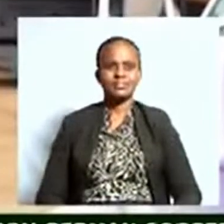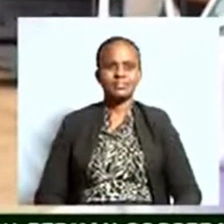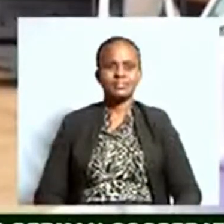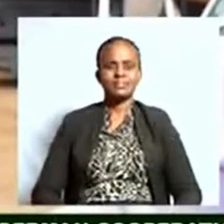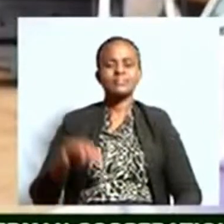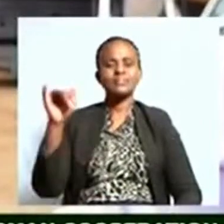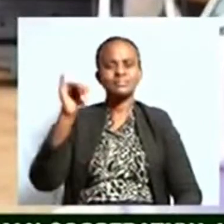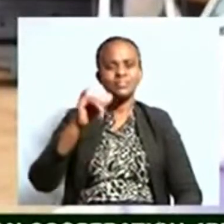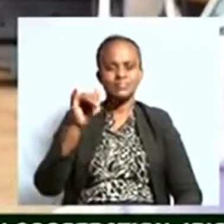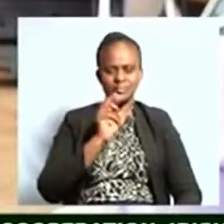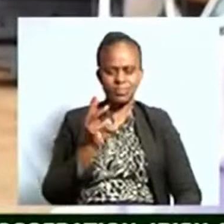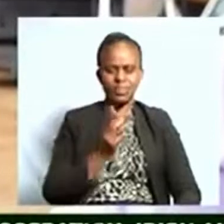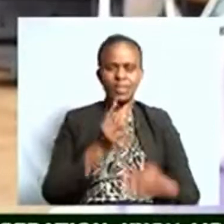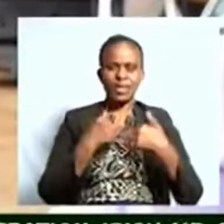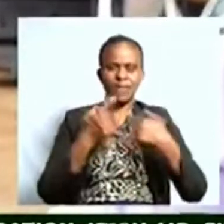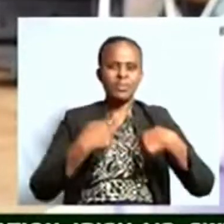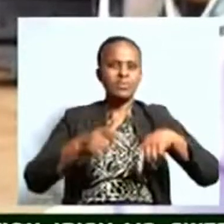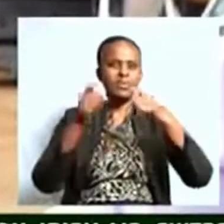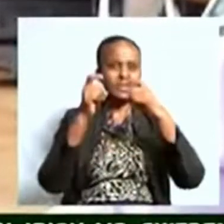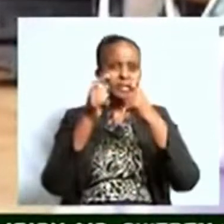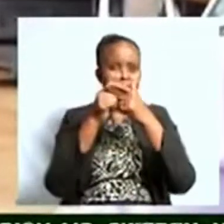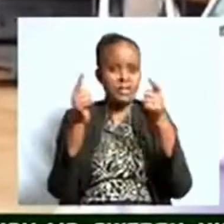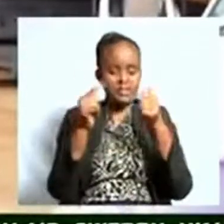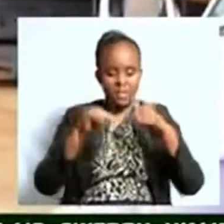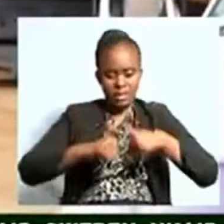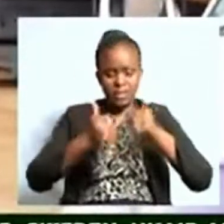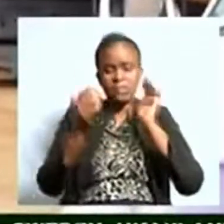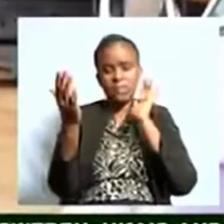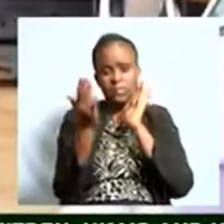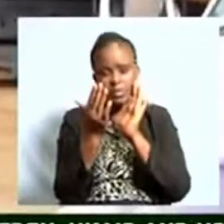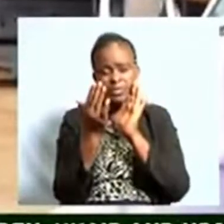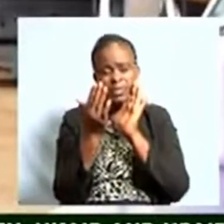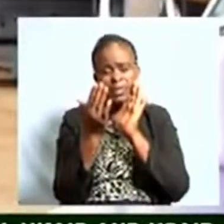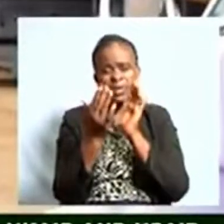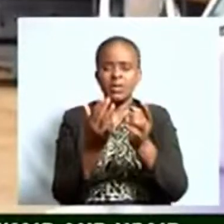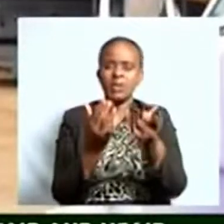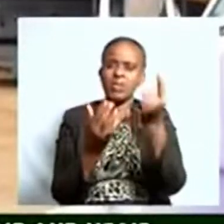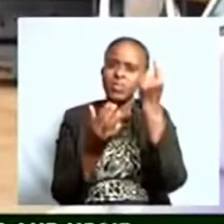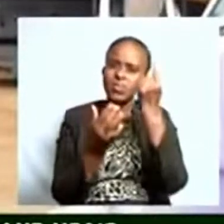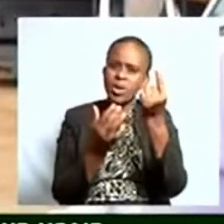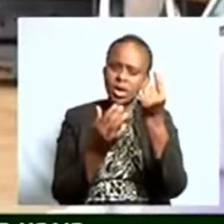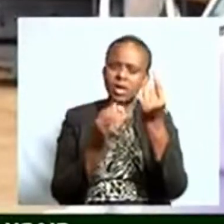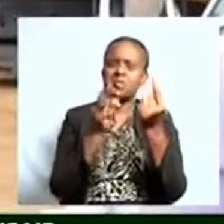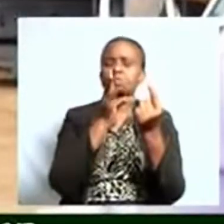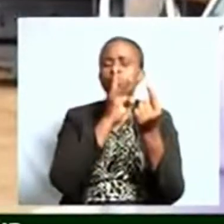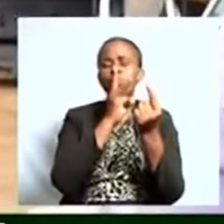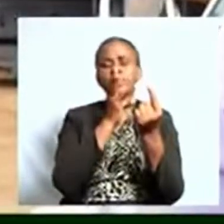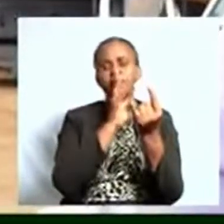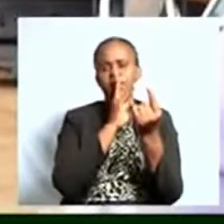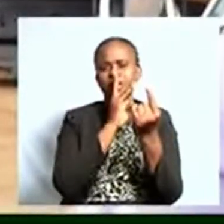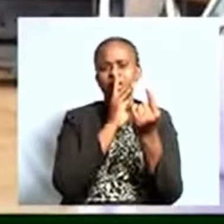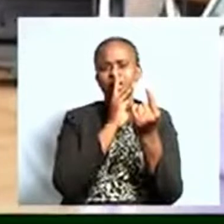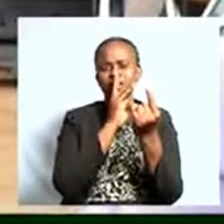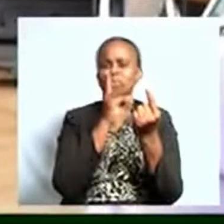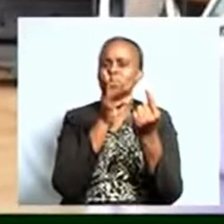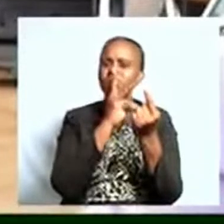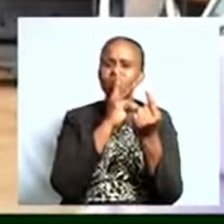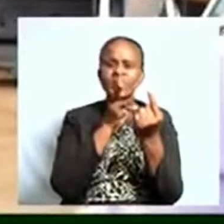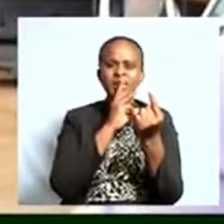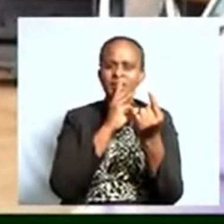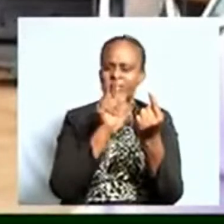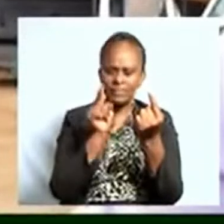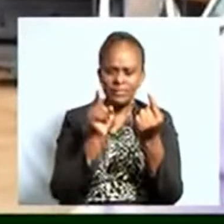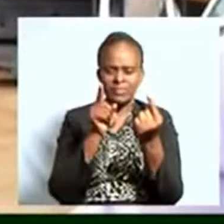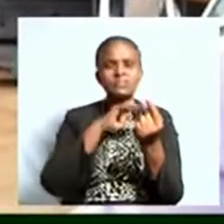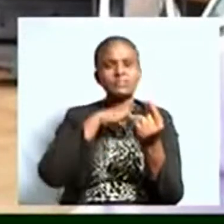Yeah, we have various challenges that we are facing. Of course, one of them is water. Water reticulation is not